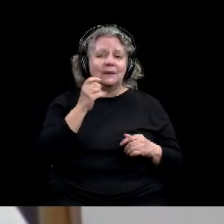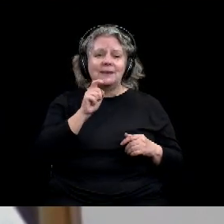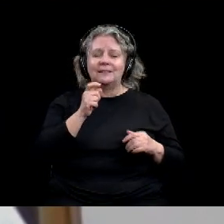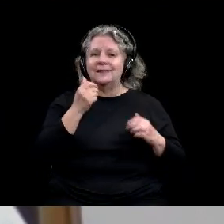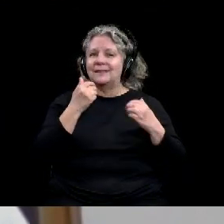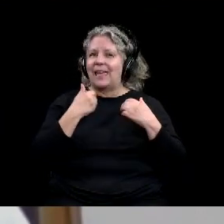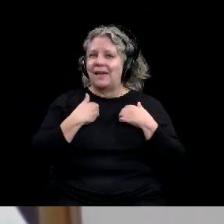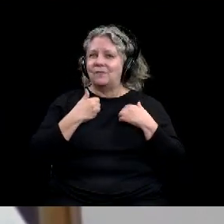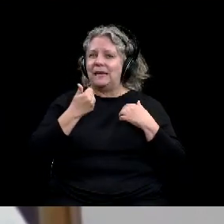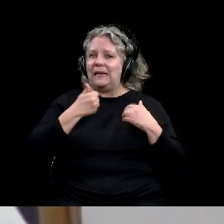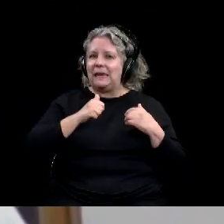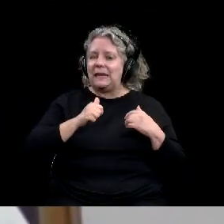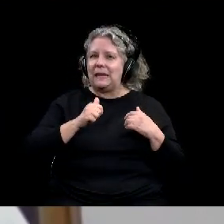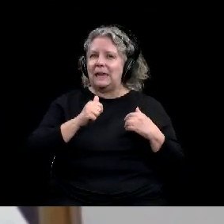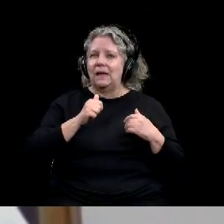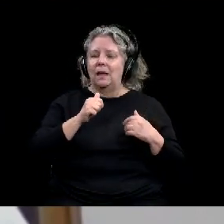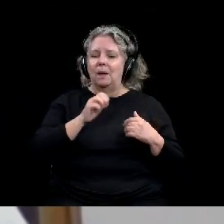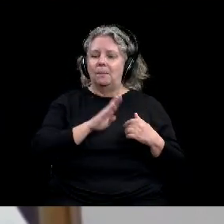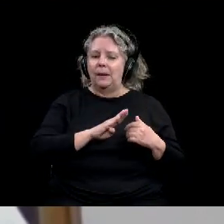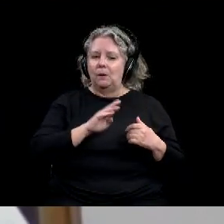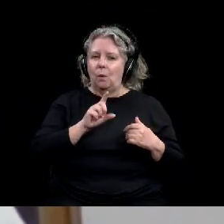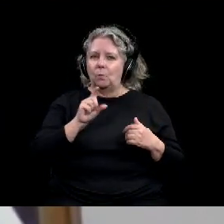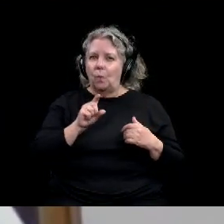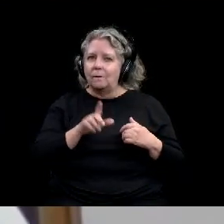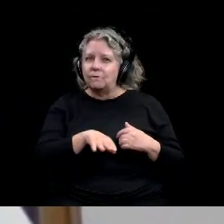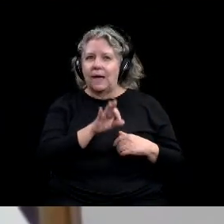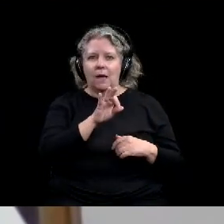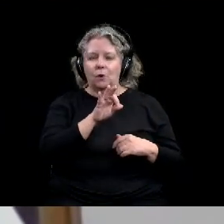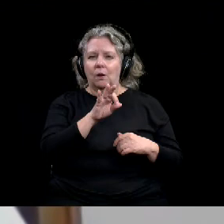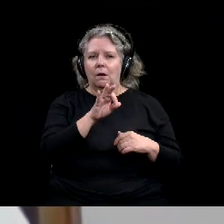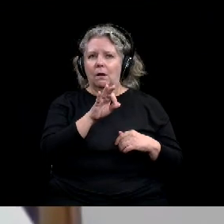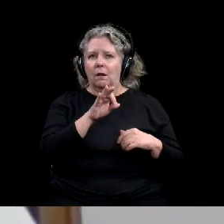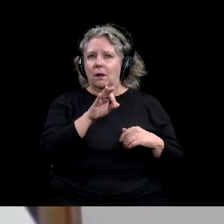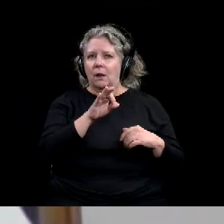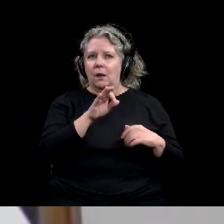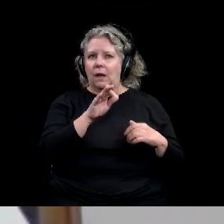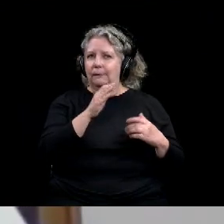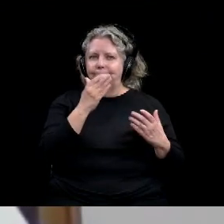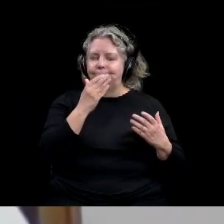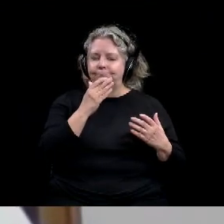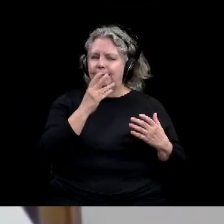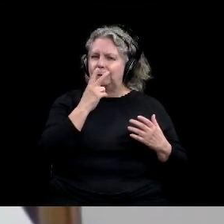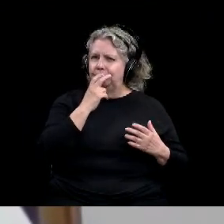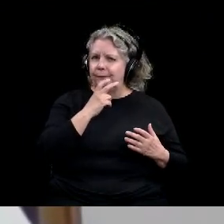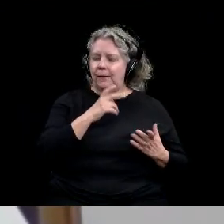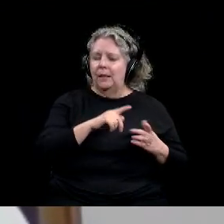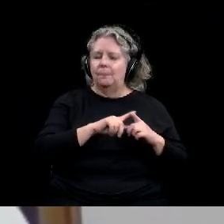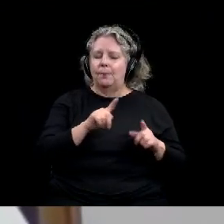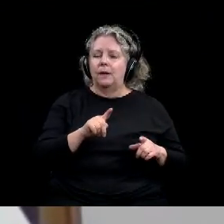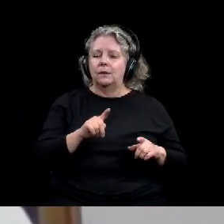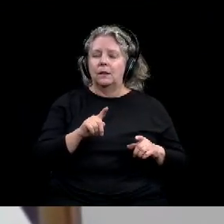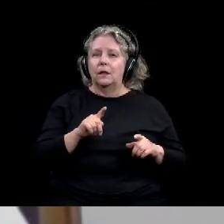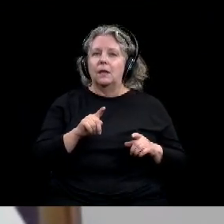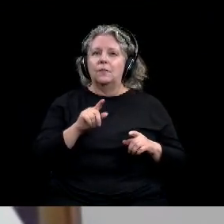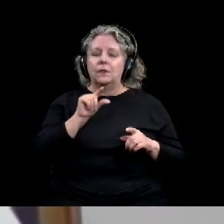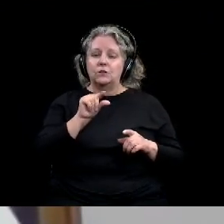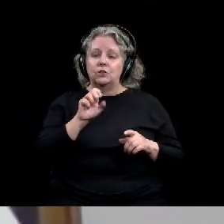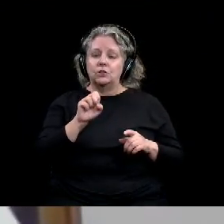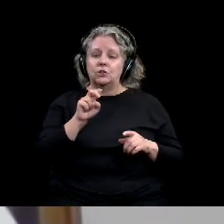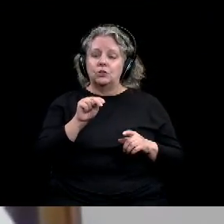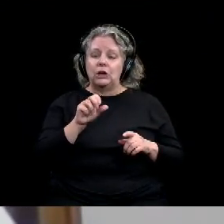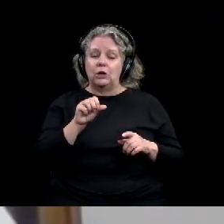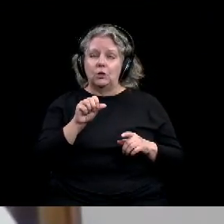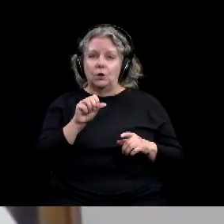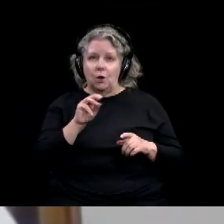that doing genomic sequencing, that getting a sample and getting it to a